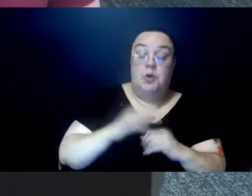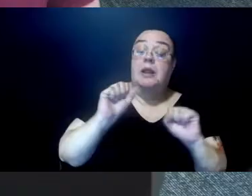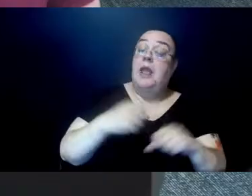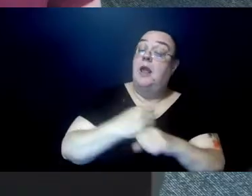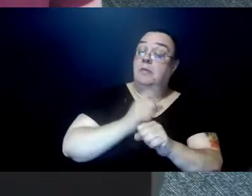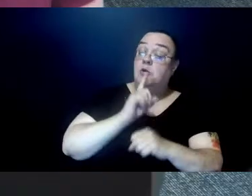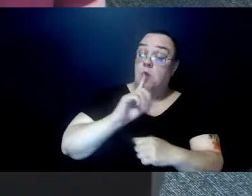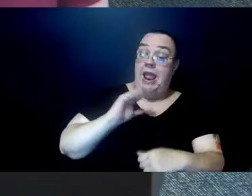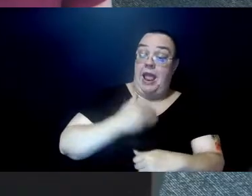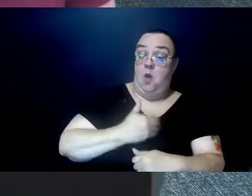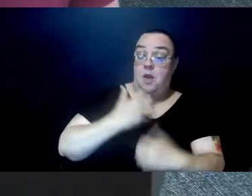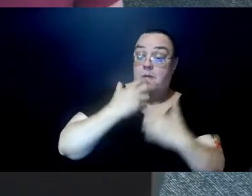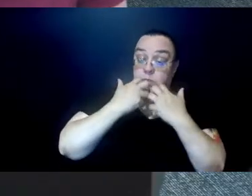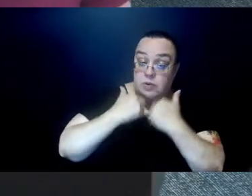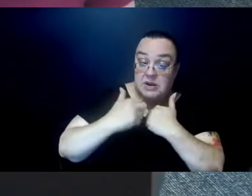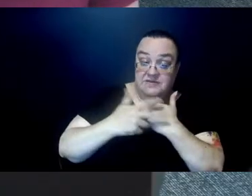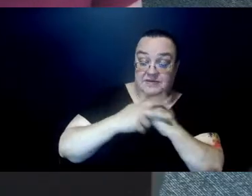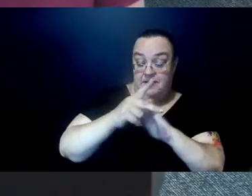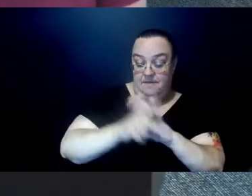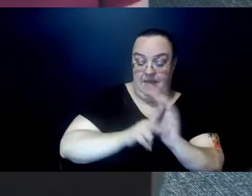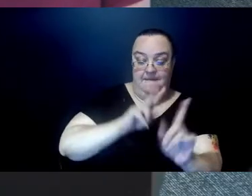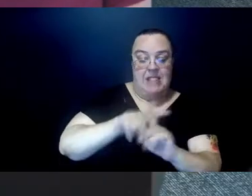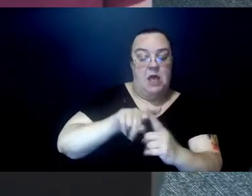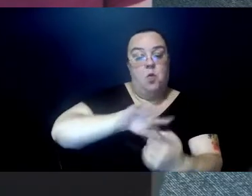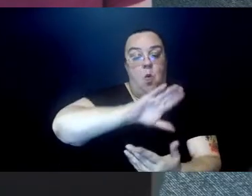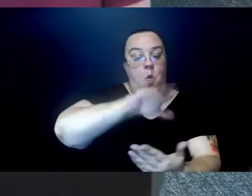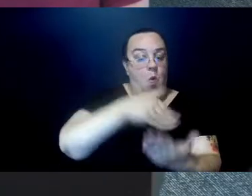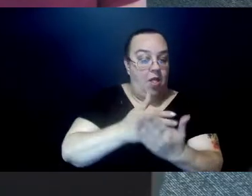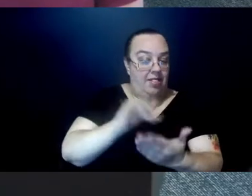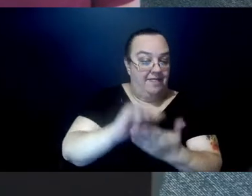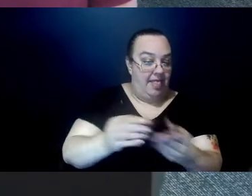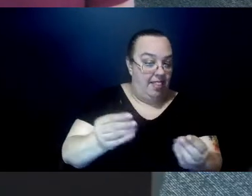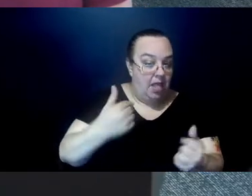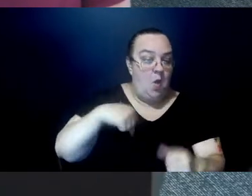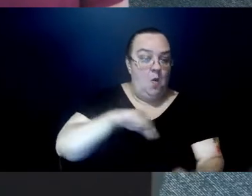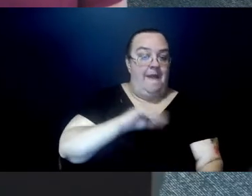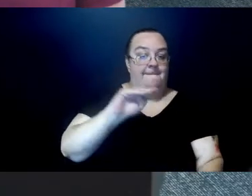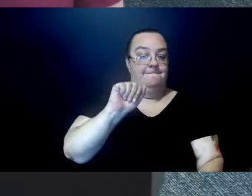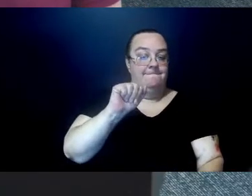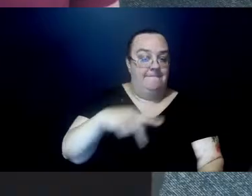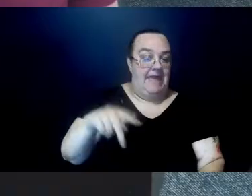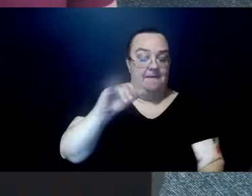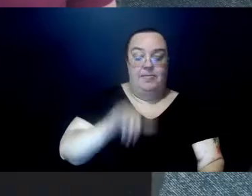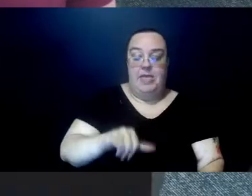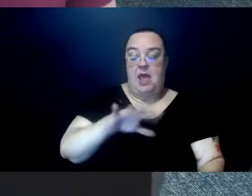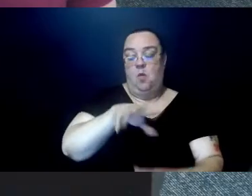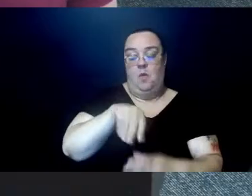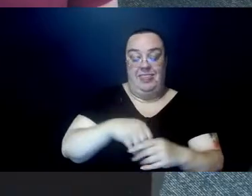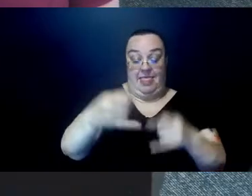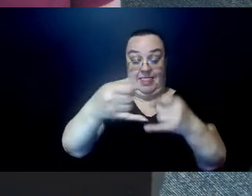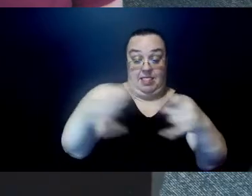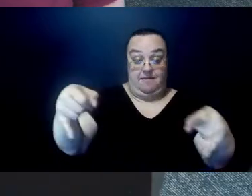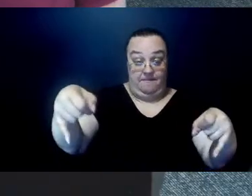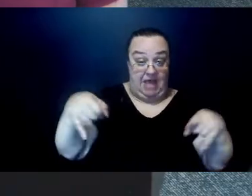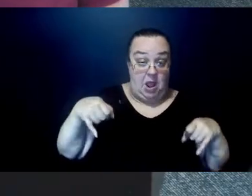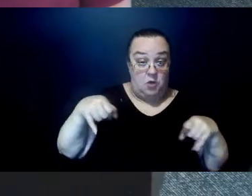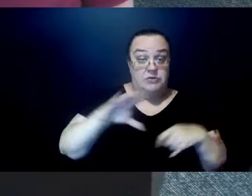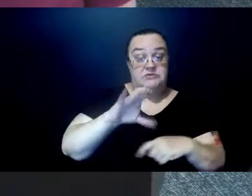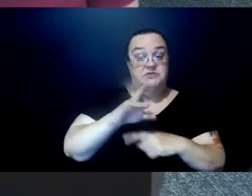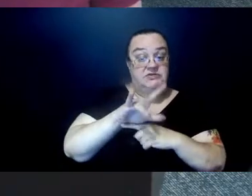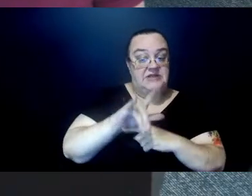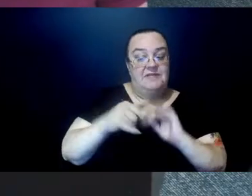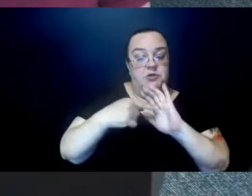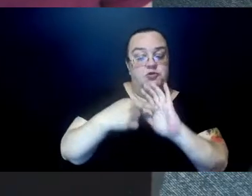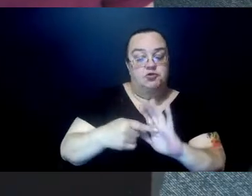policy applies to all these lands. We have mapped the forest patches within the boundaries of Cheverly to show their